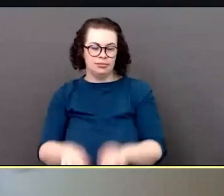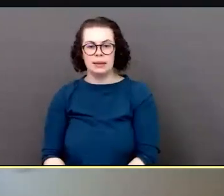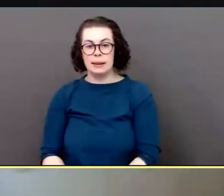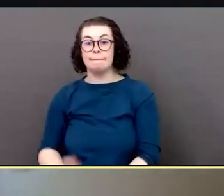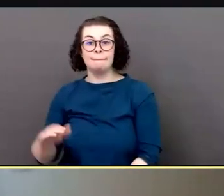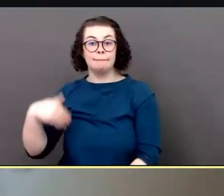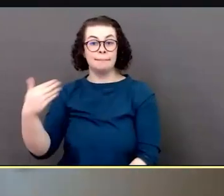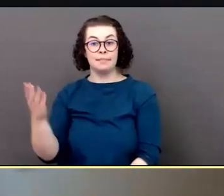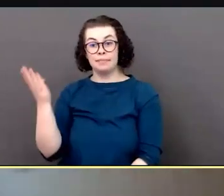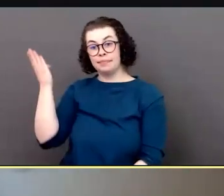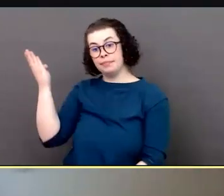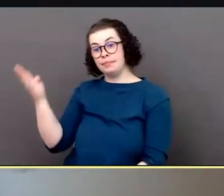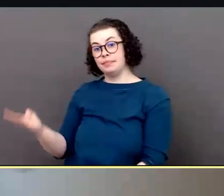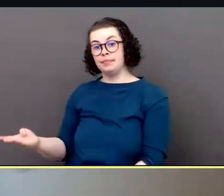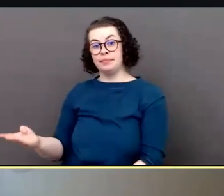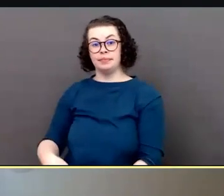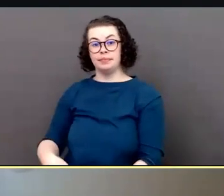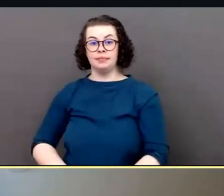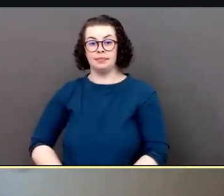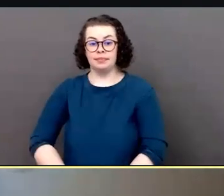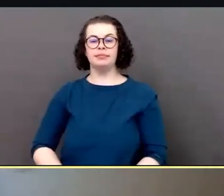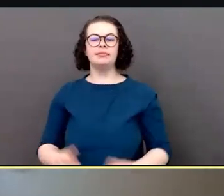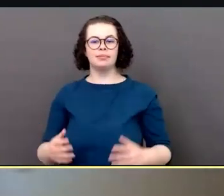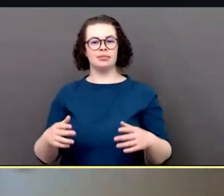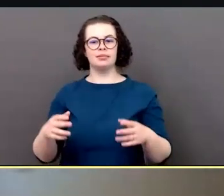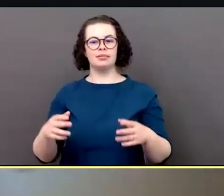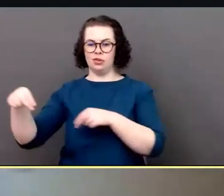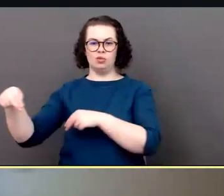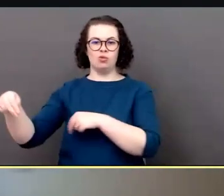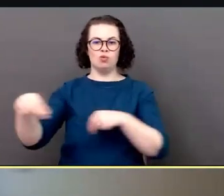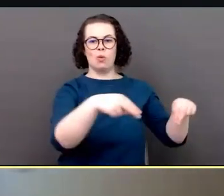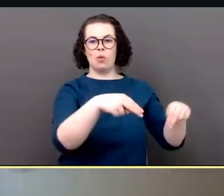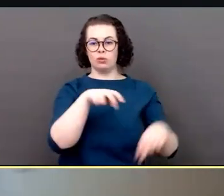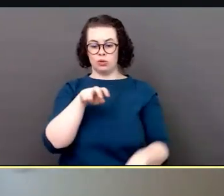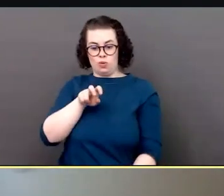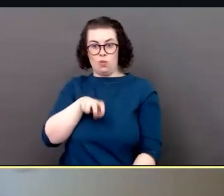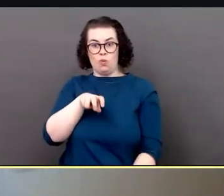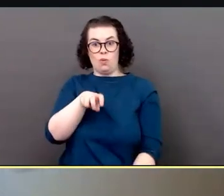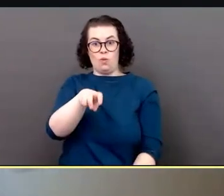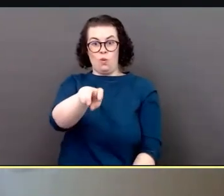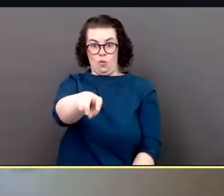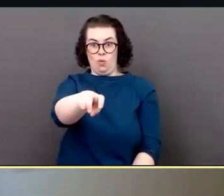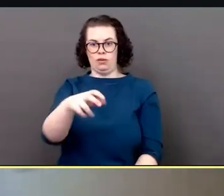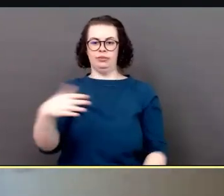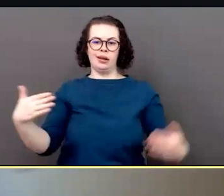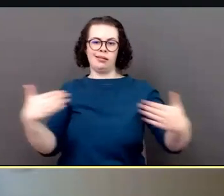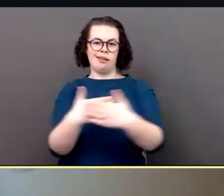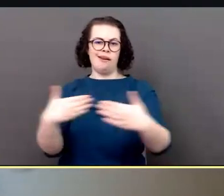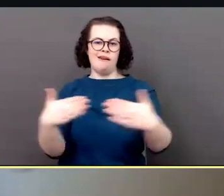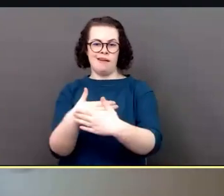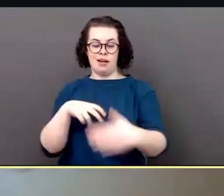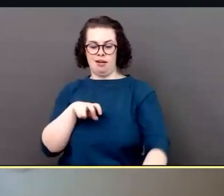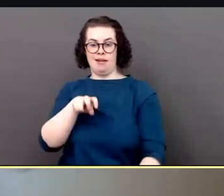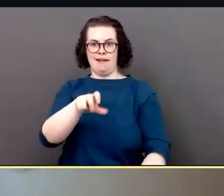This is pedestrian crossing. General example on the left shows the use of tactile